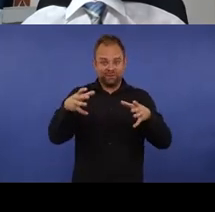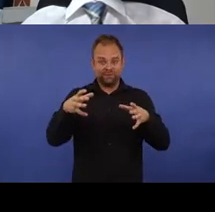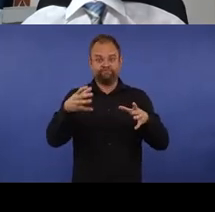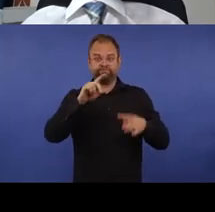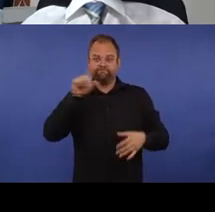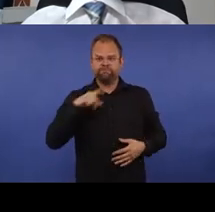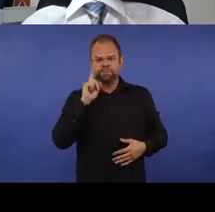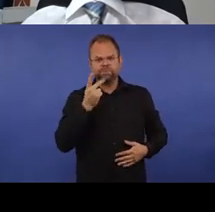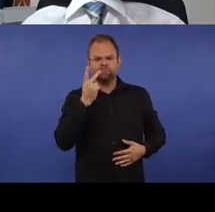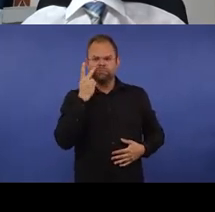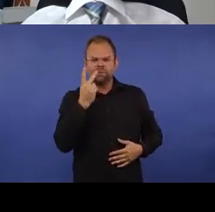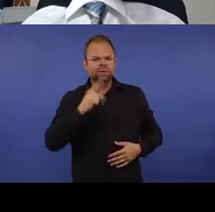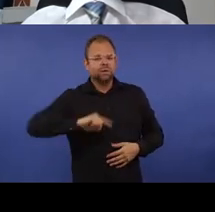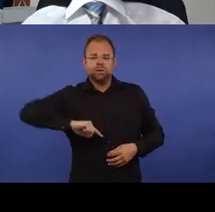assistance,